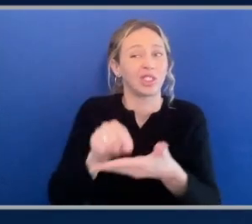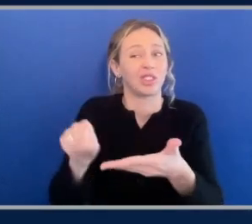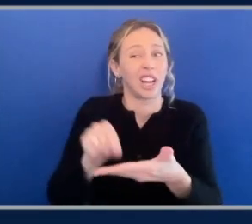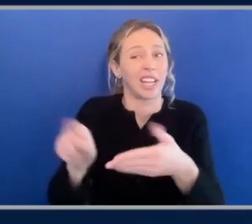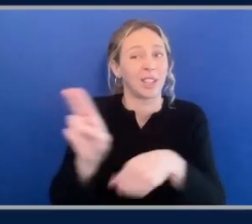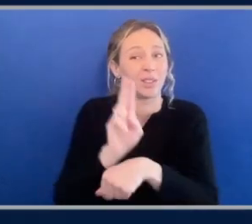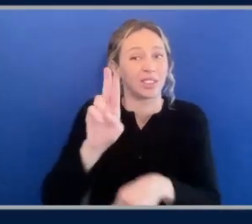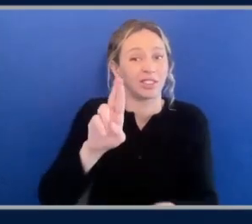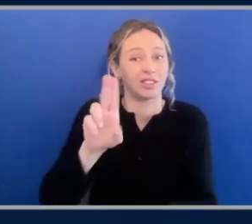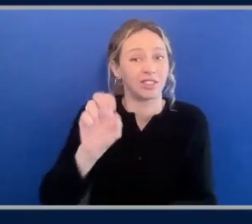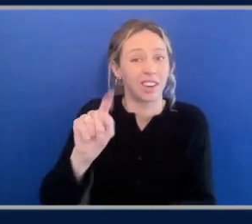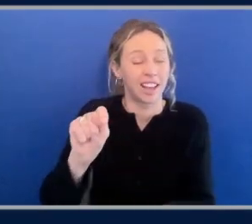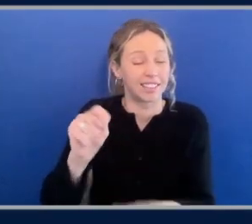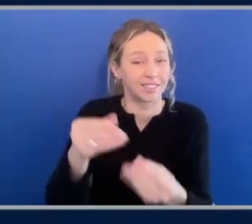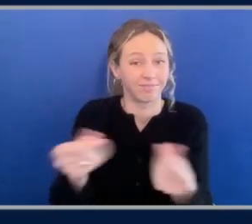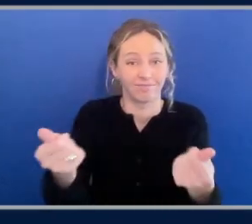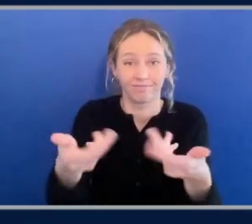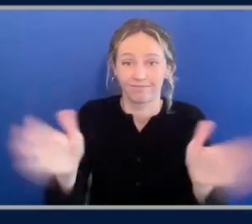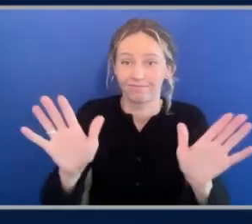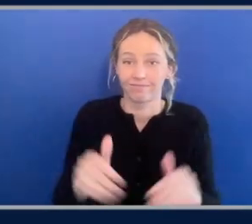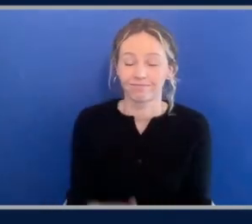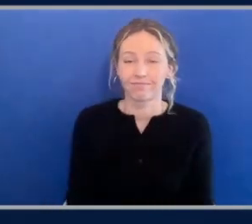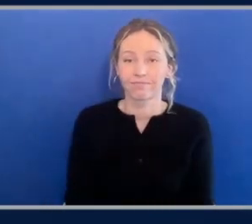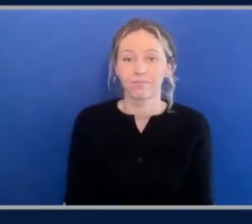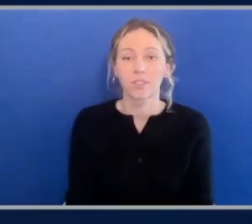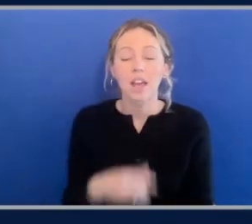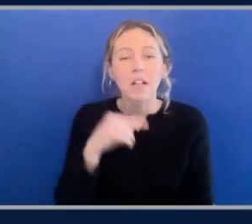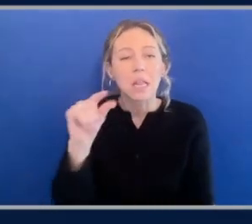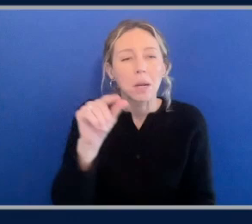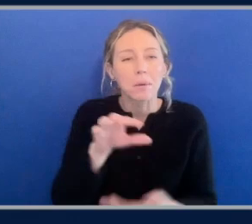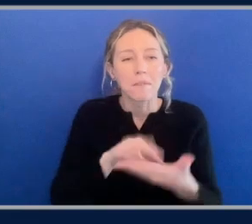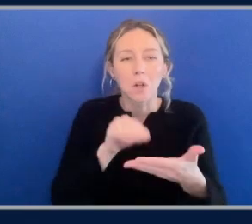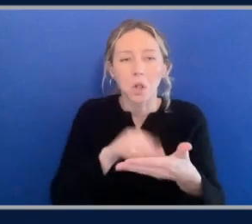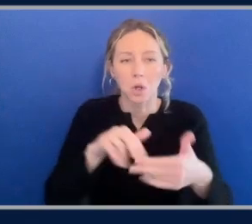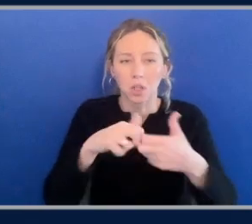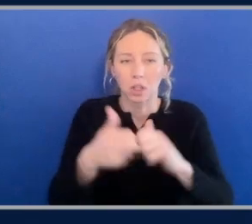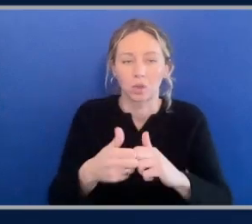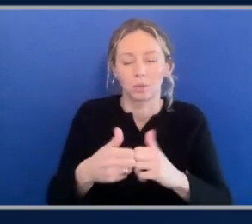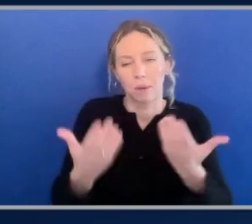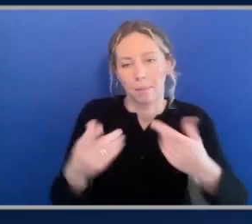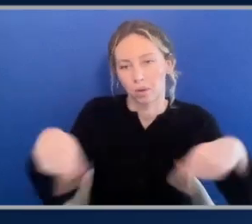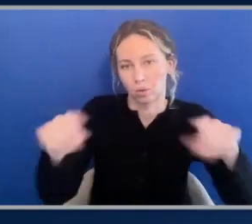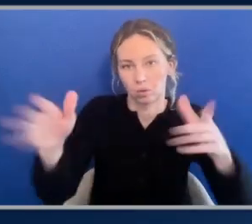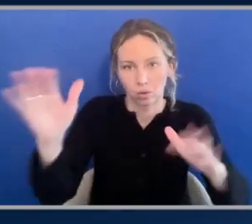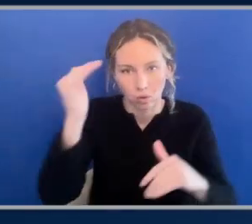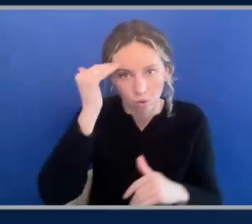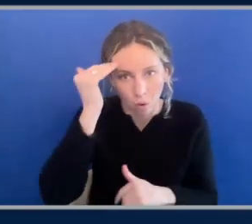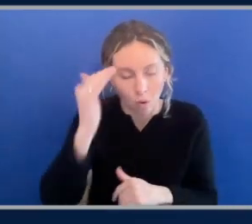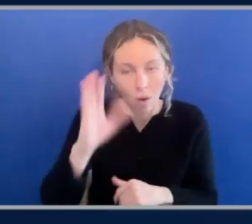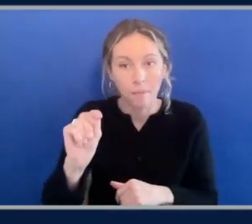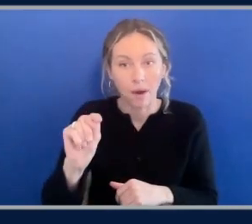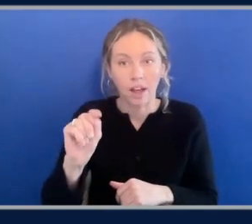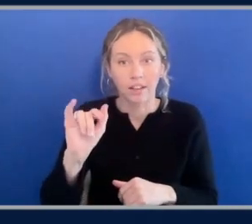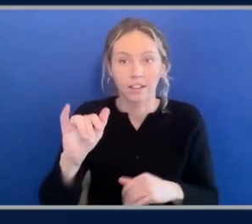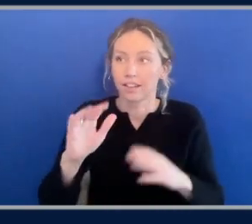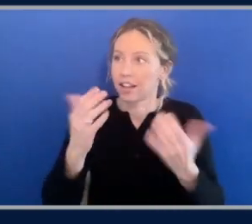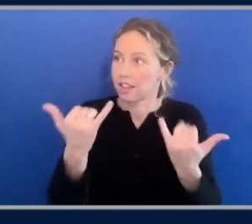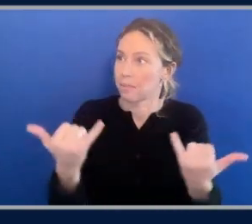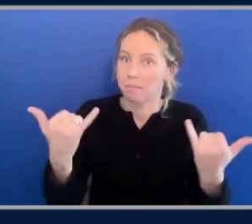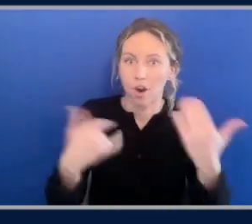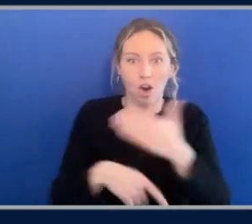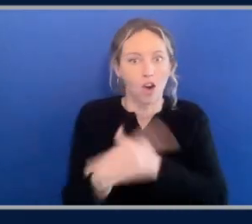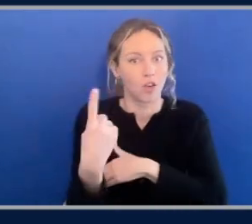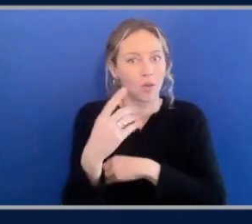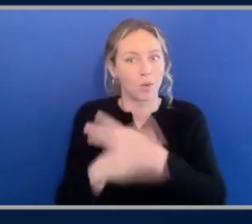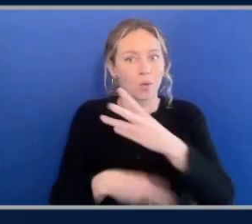exactly. Yeah. Exactly. There is a slight learning curve for Rust, and I'm sure folks in the chat know that. But trust me, in the modern world of generative AI, of